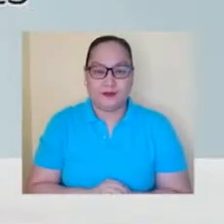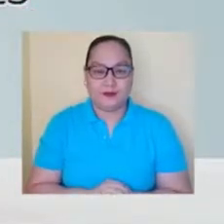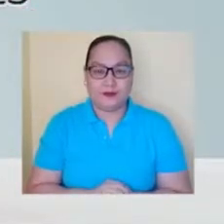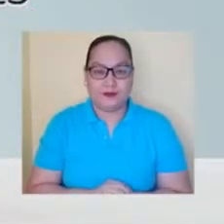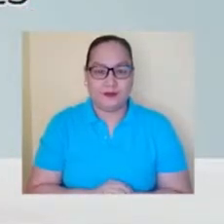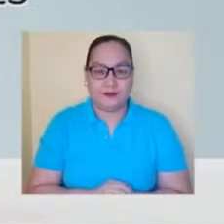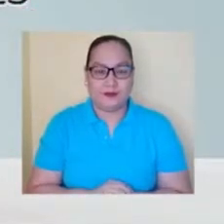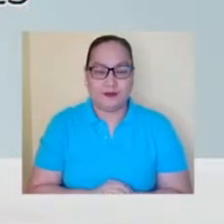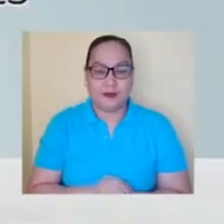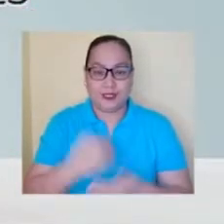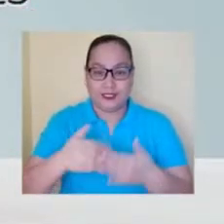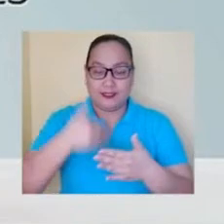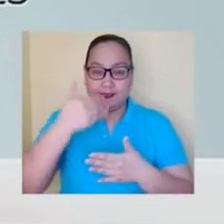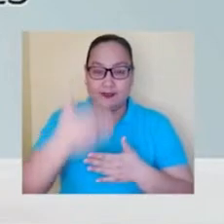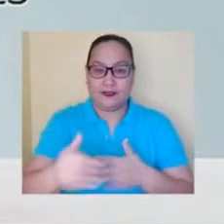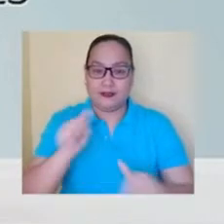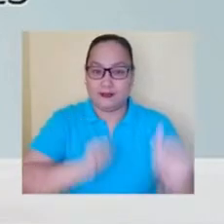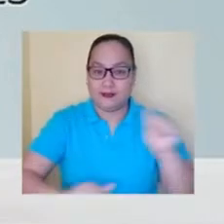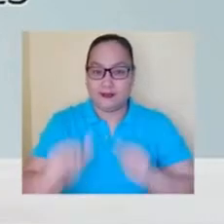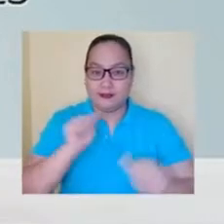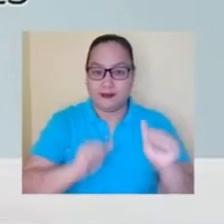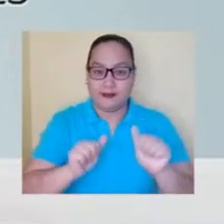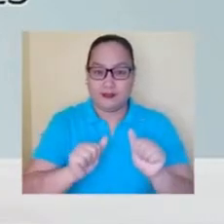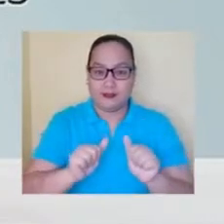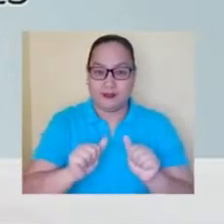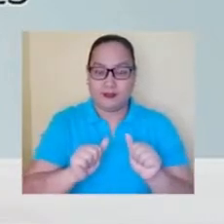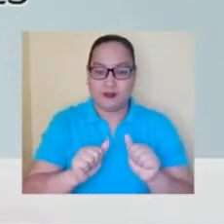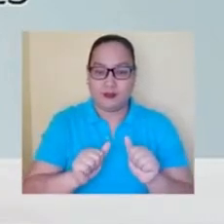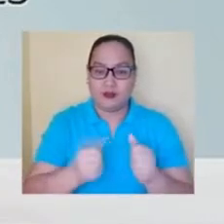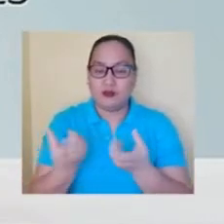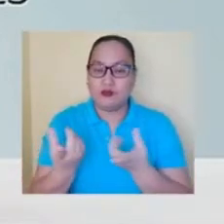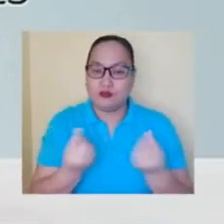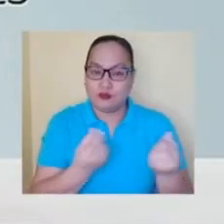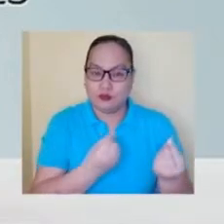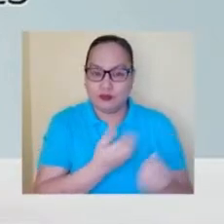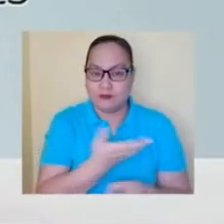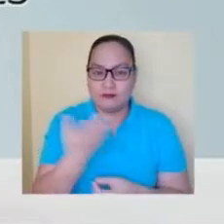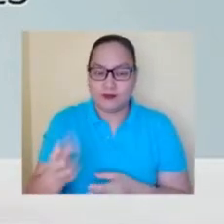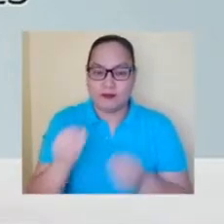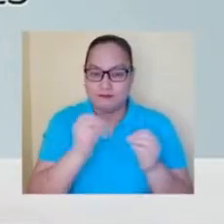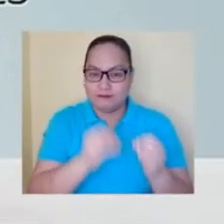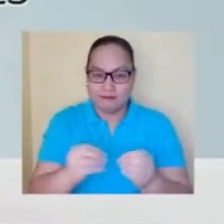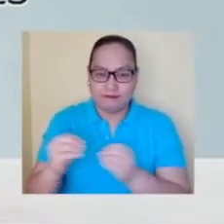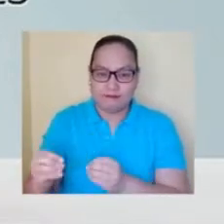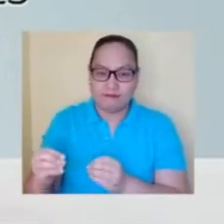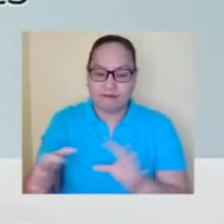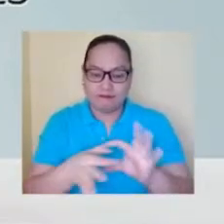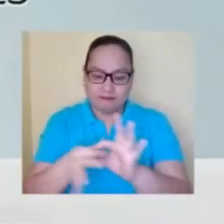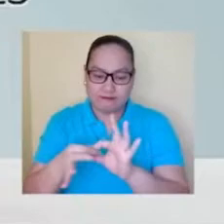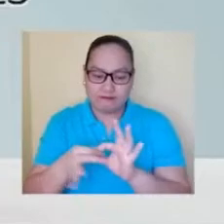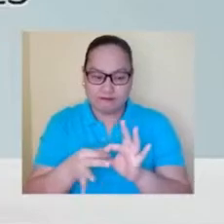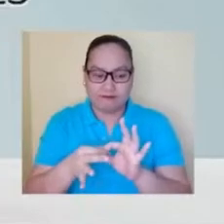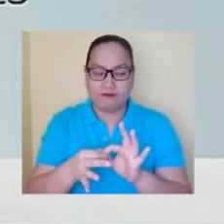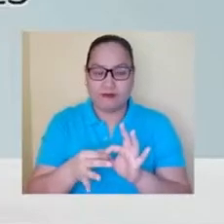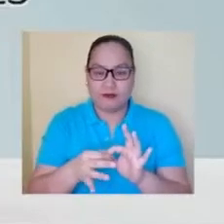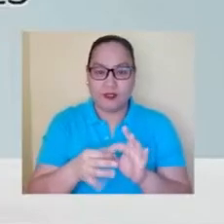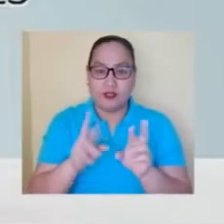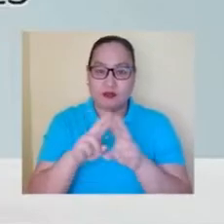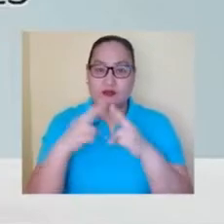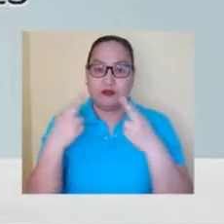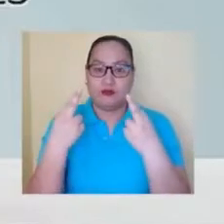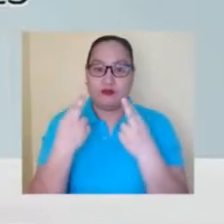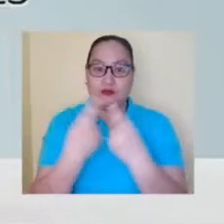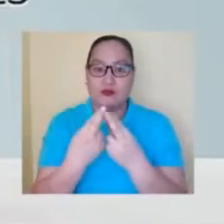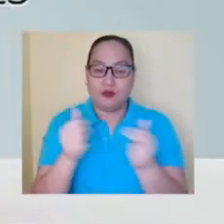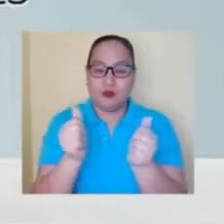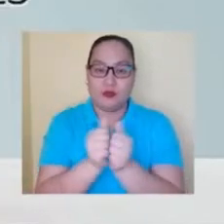For our next activity, your task is to associate and to organize your thoughts that are related with